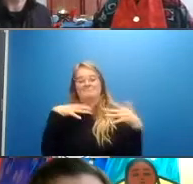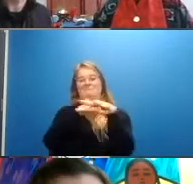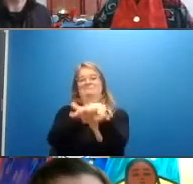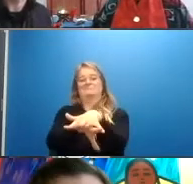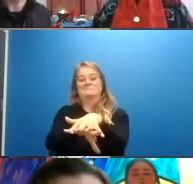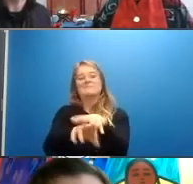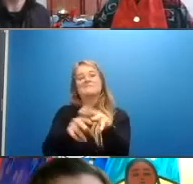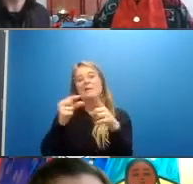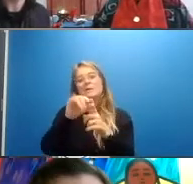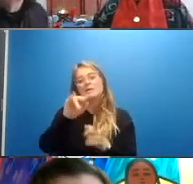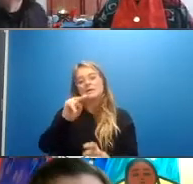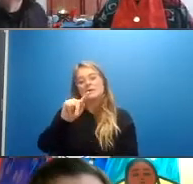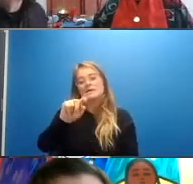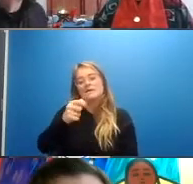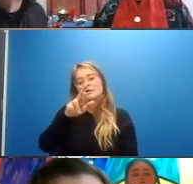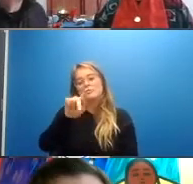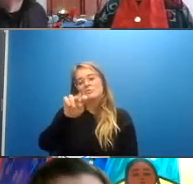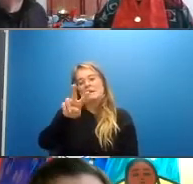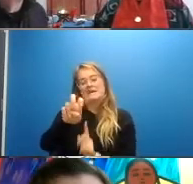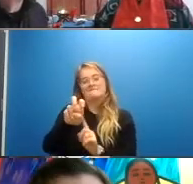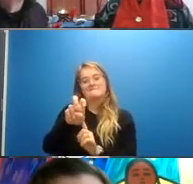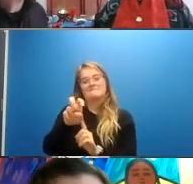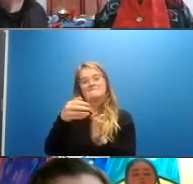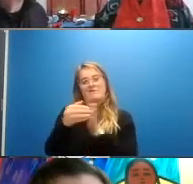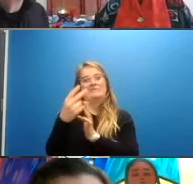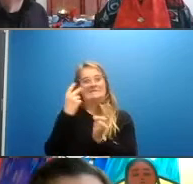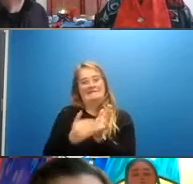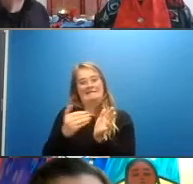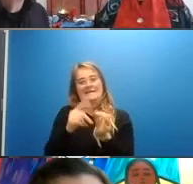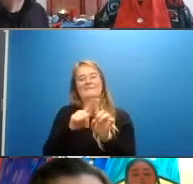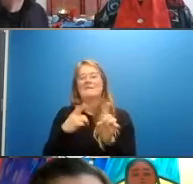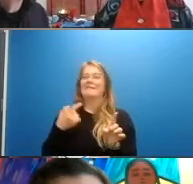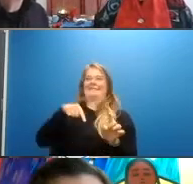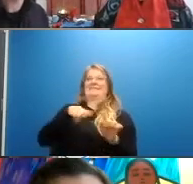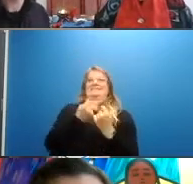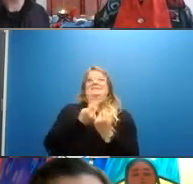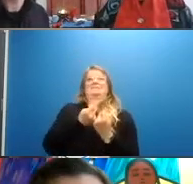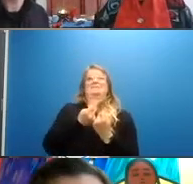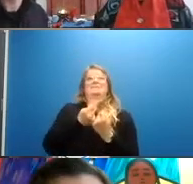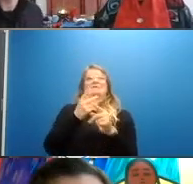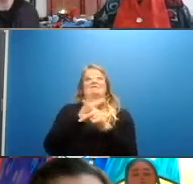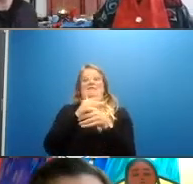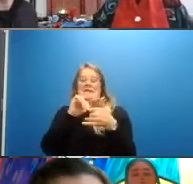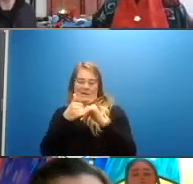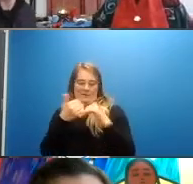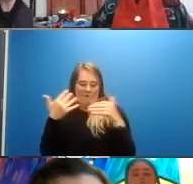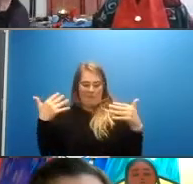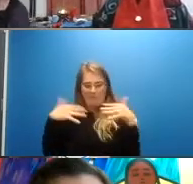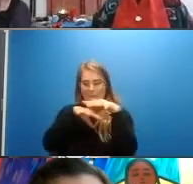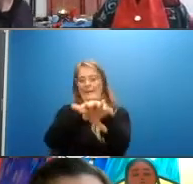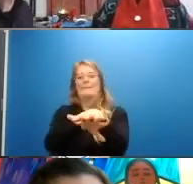word a lot within the healthcare system, and I feel as though we're actually kind of figuring out how to do that in a very